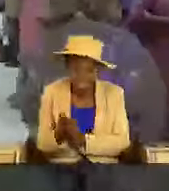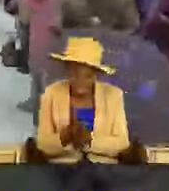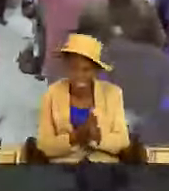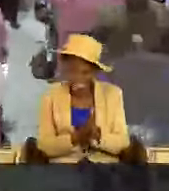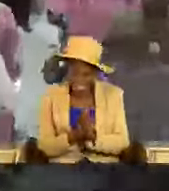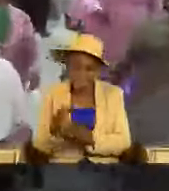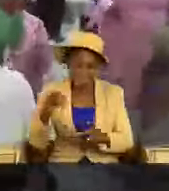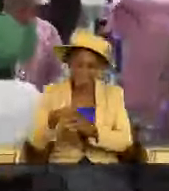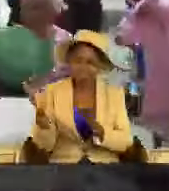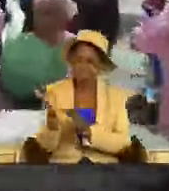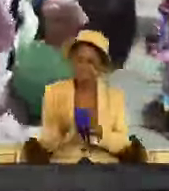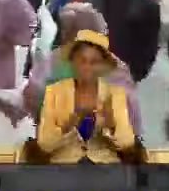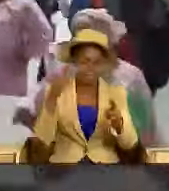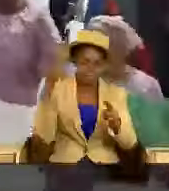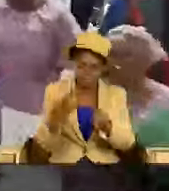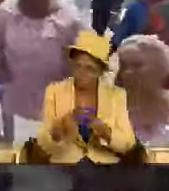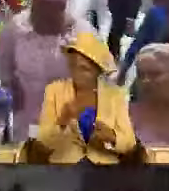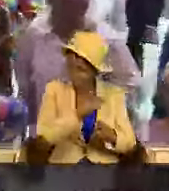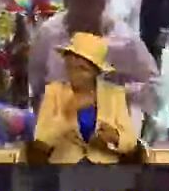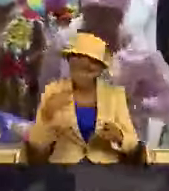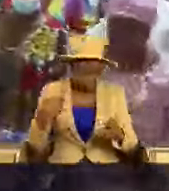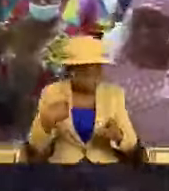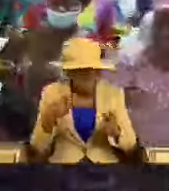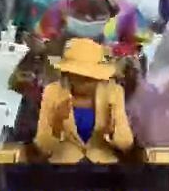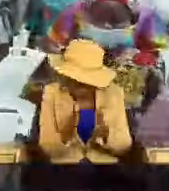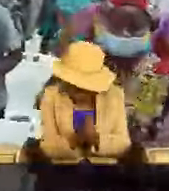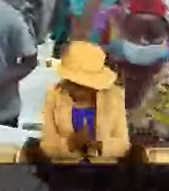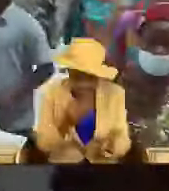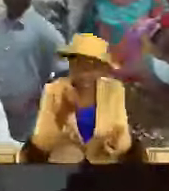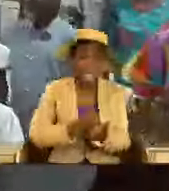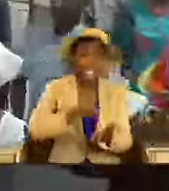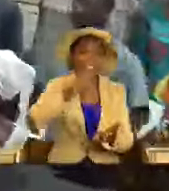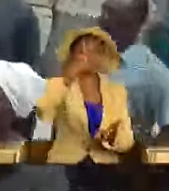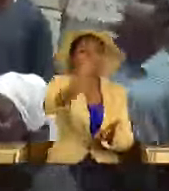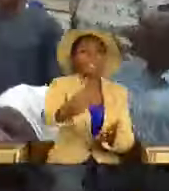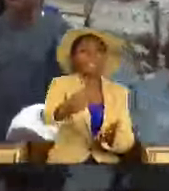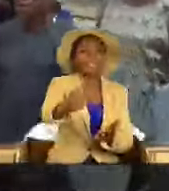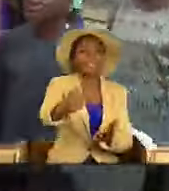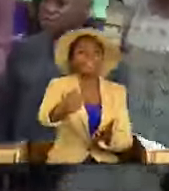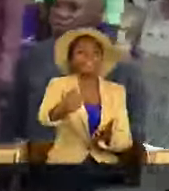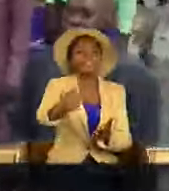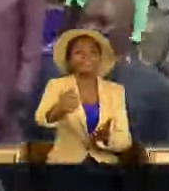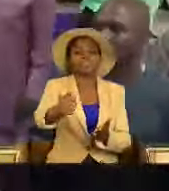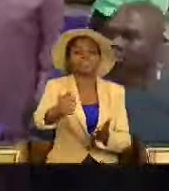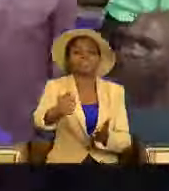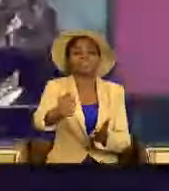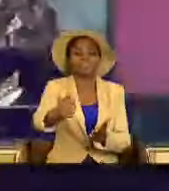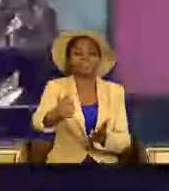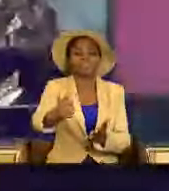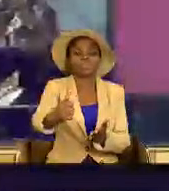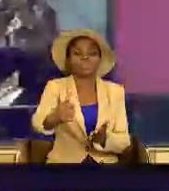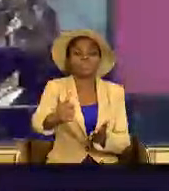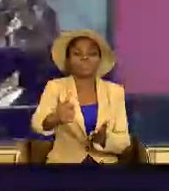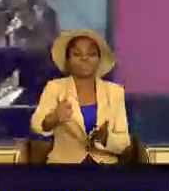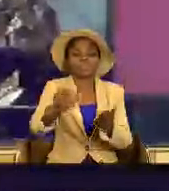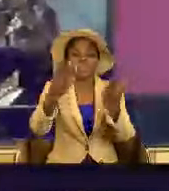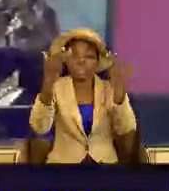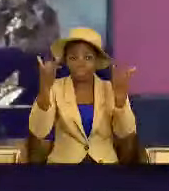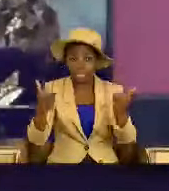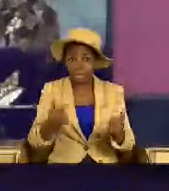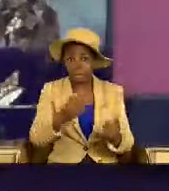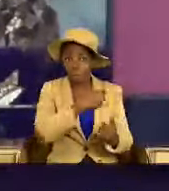in Jesus mighty name we pray now we go into this